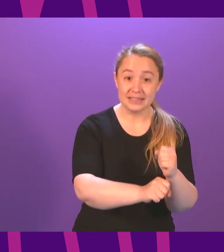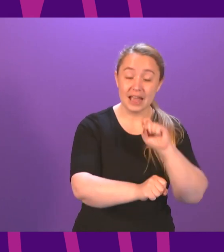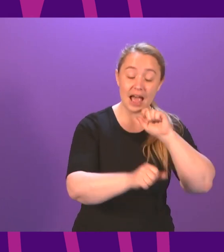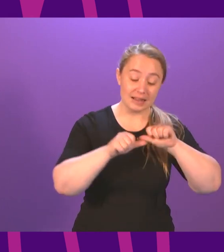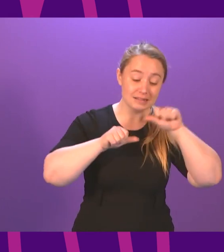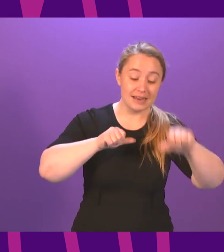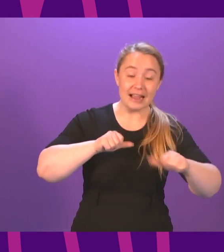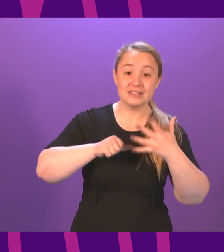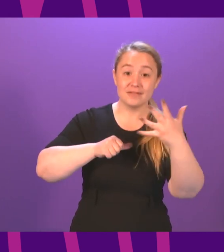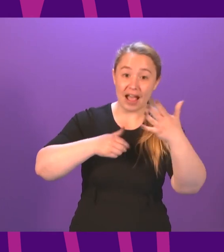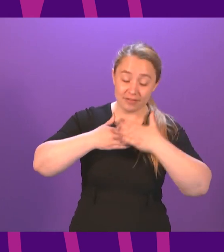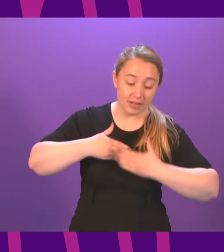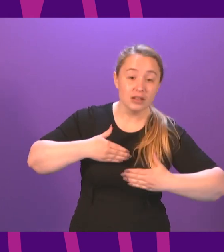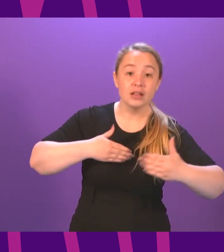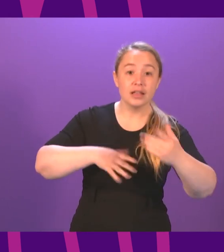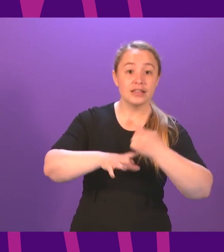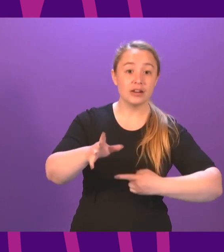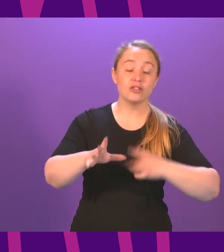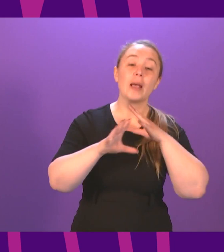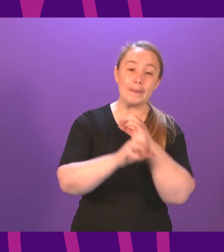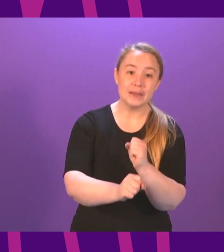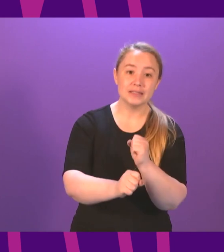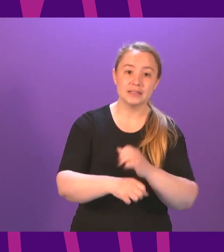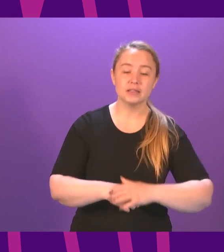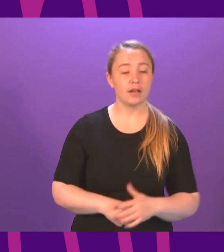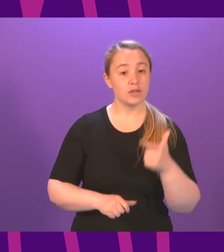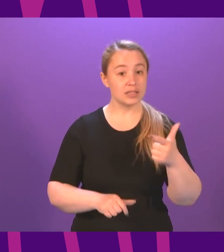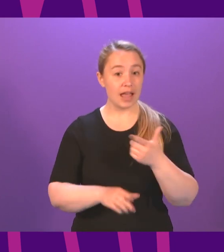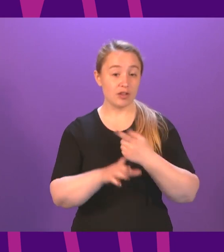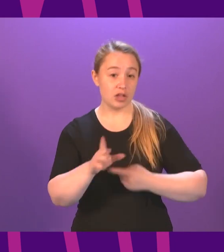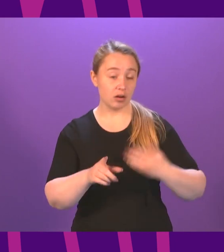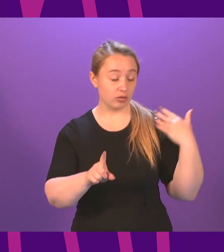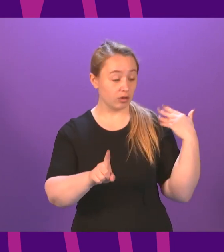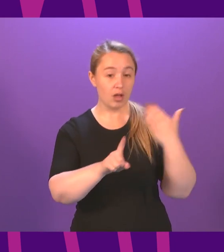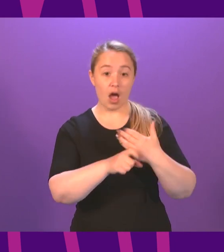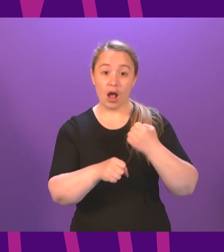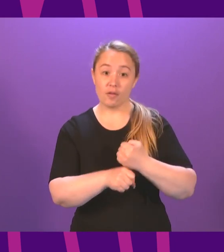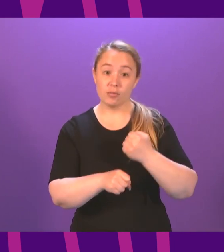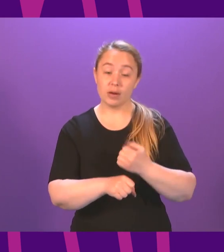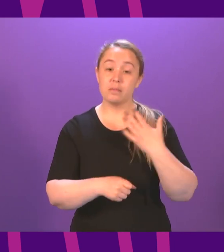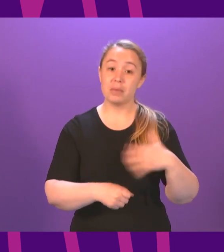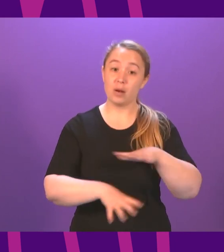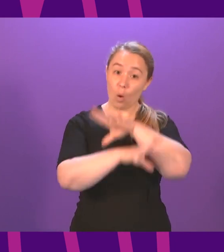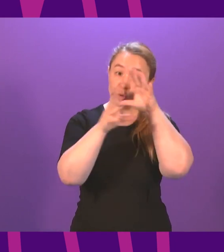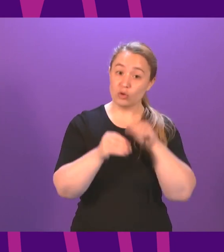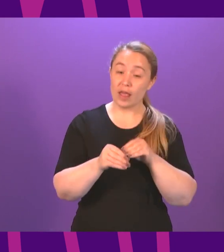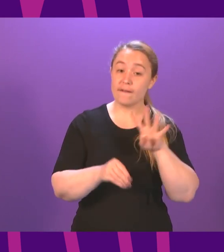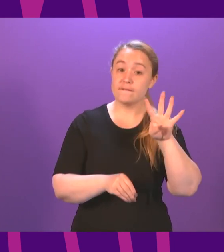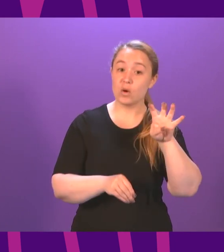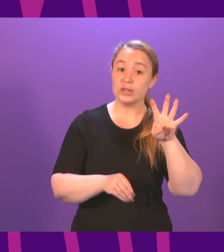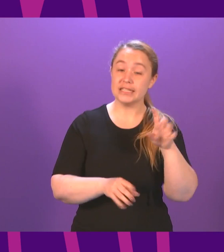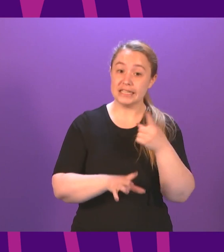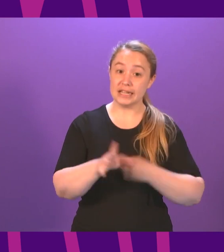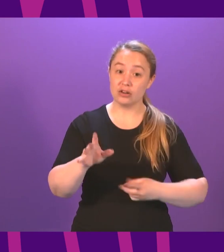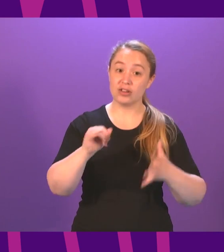five. Because for those previous 7 years, she has led a government that has now been in office for a total of 14 years, and she has been